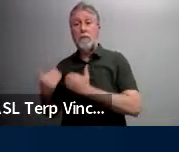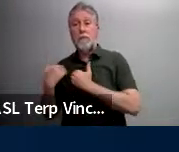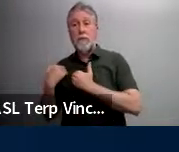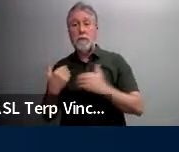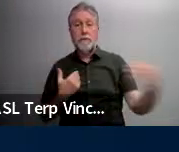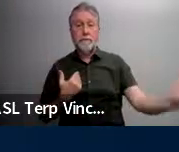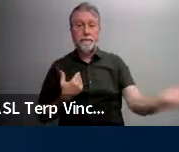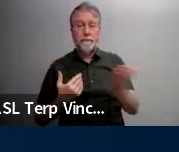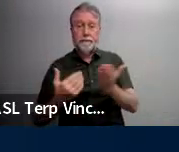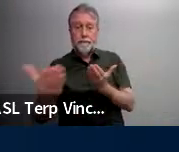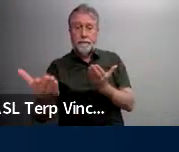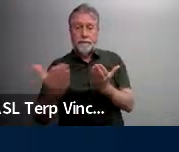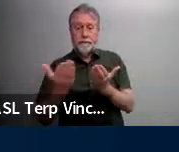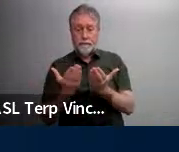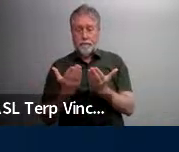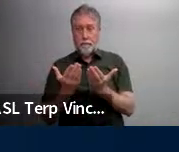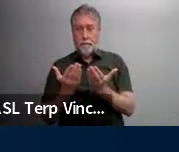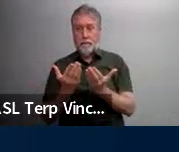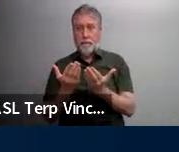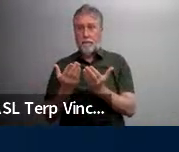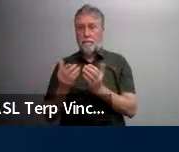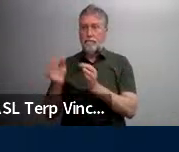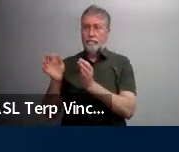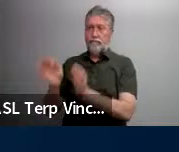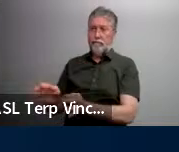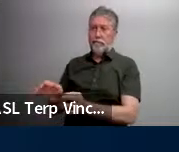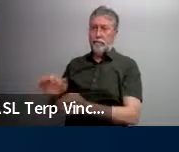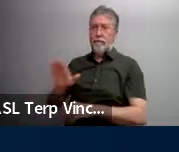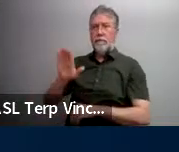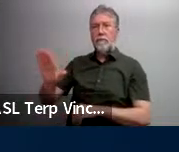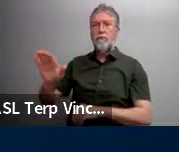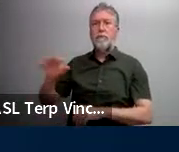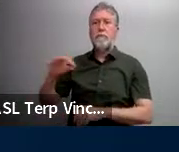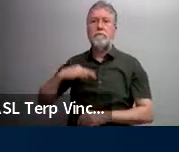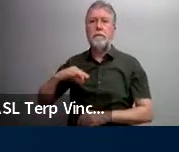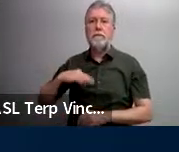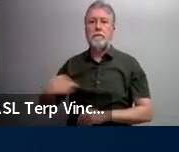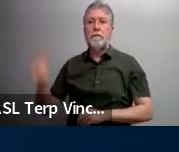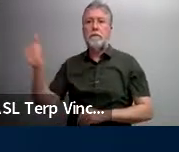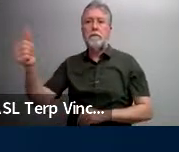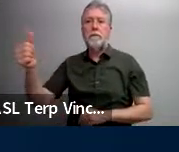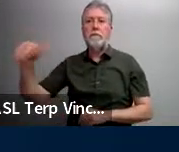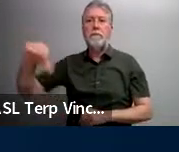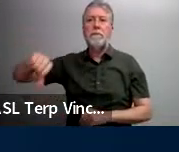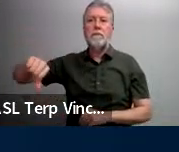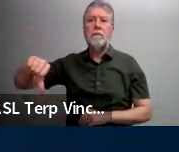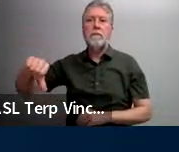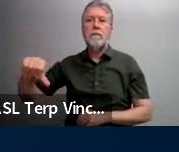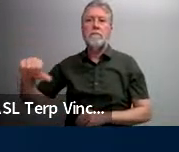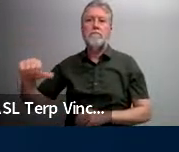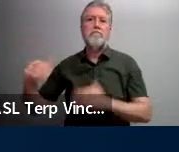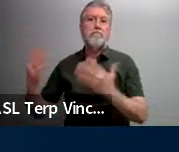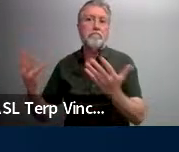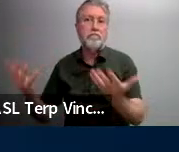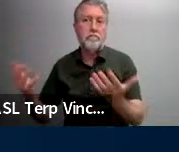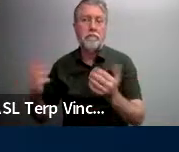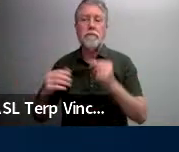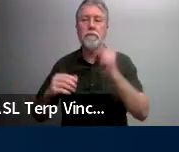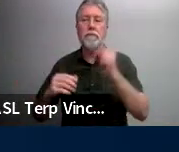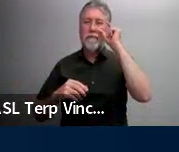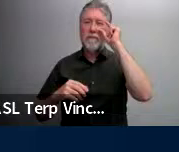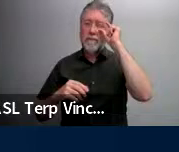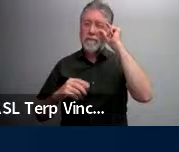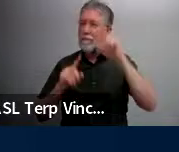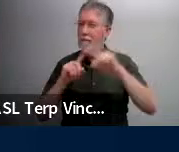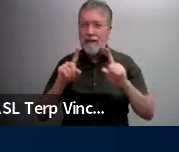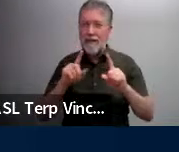information so that they can then make a decision. And one of the challenges there is